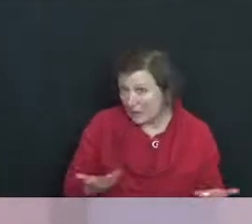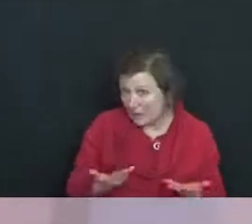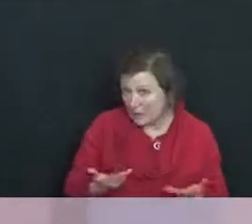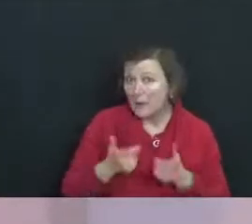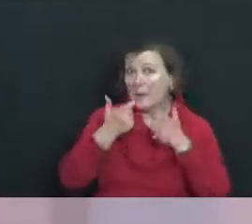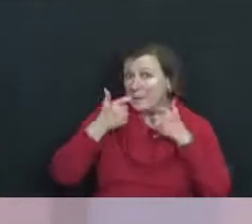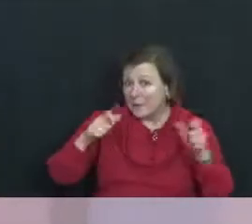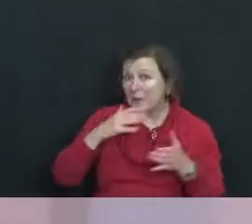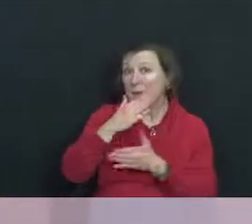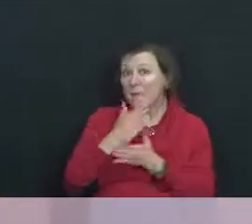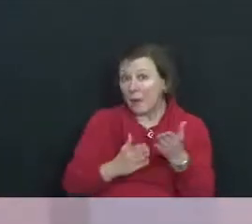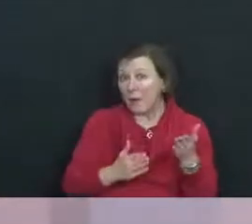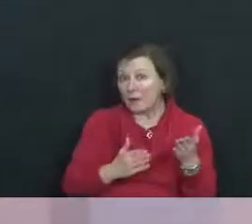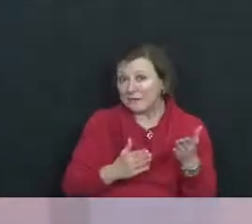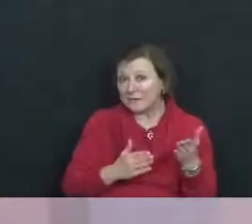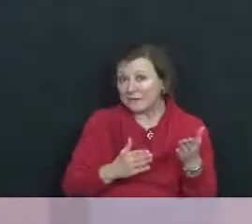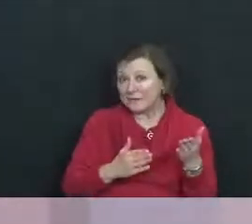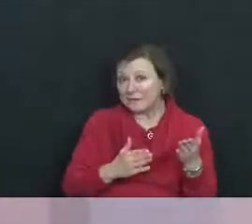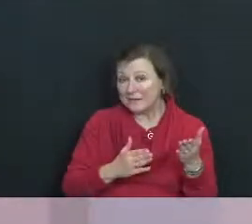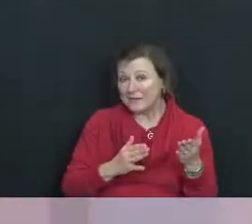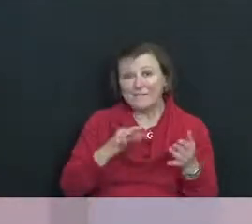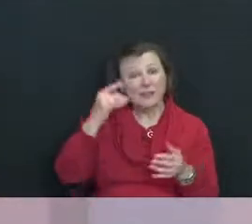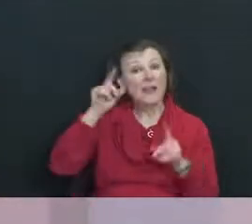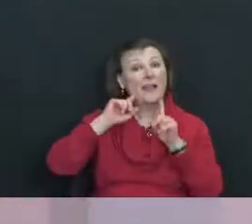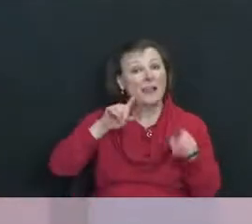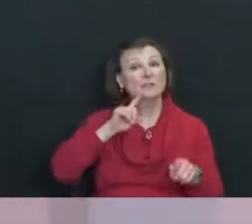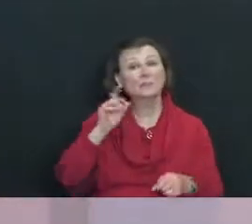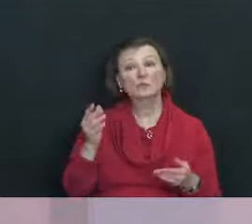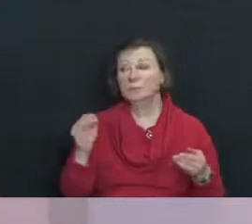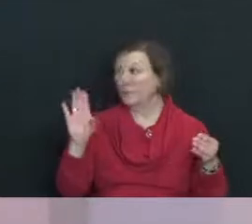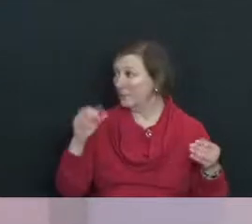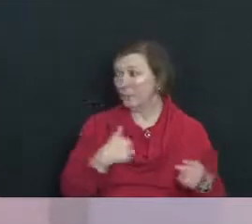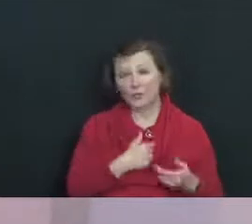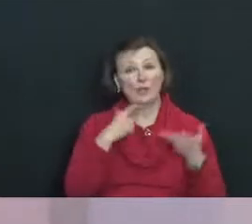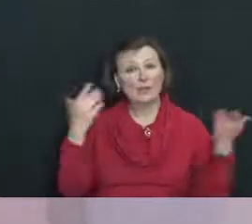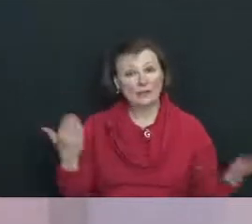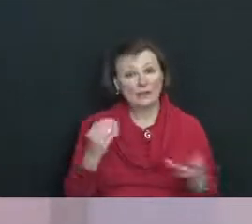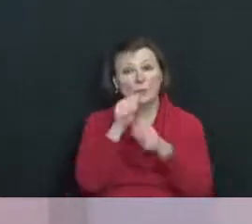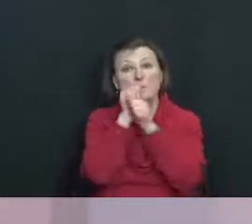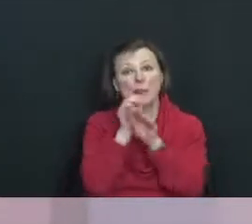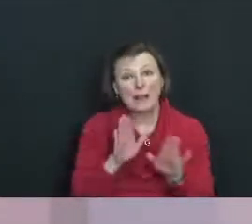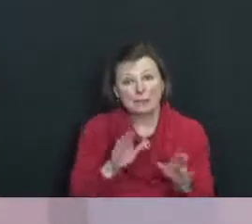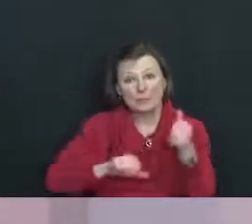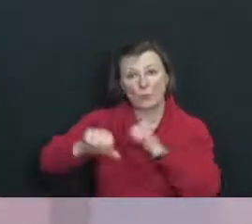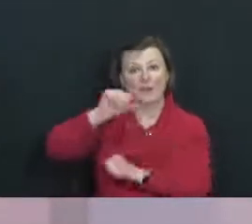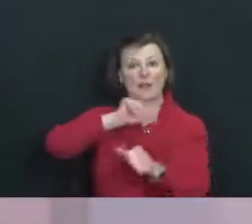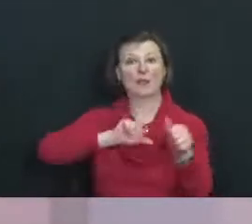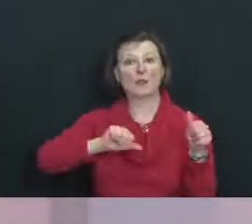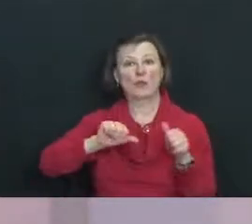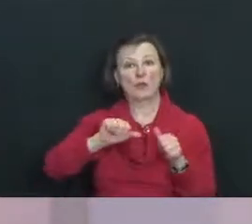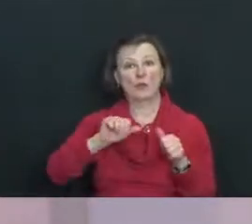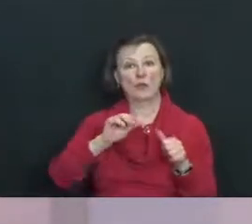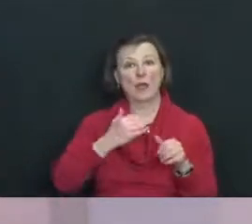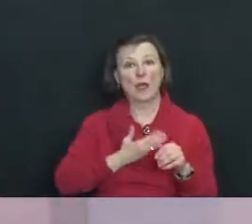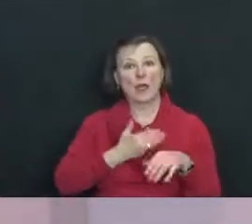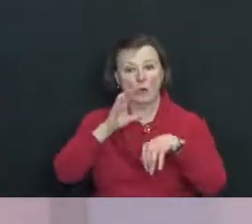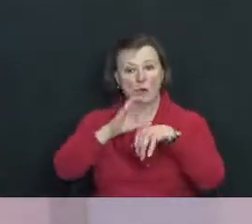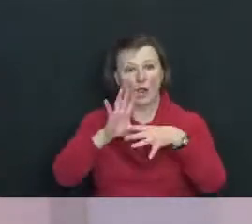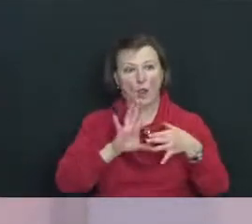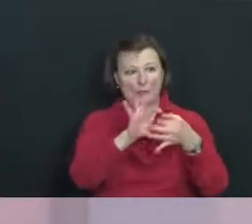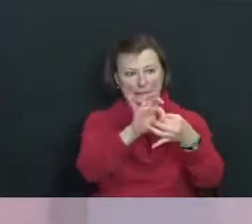a big part of the answer is we're here to bless one another. To bless one another. And our congregation connects us and